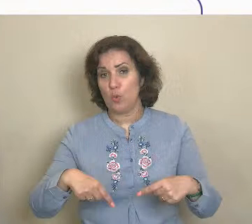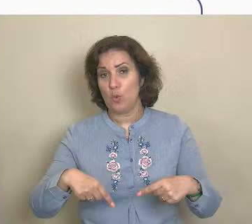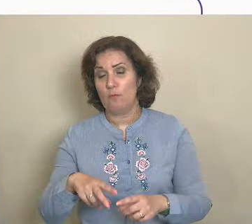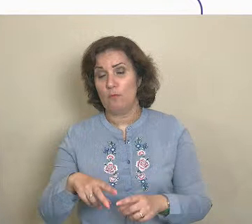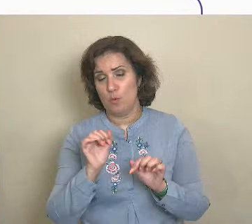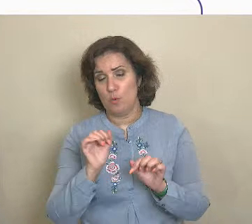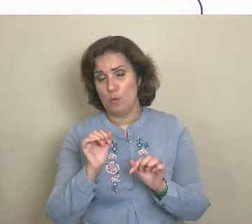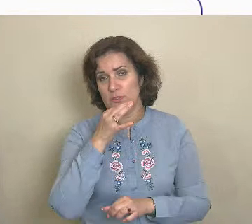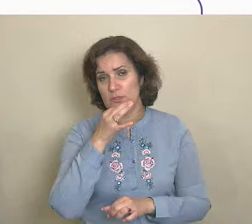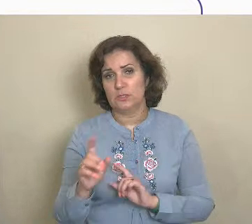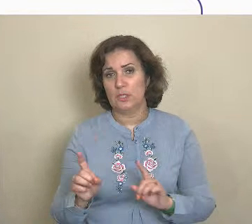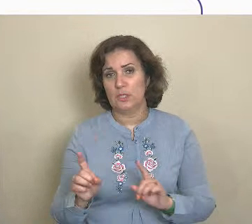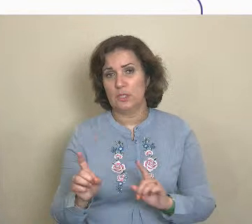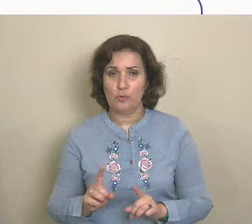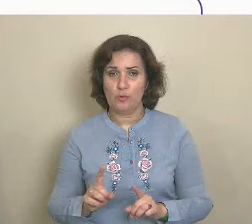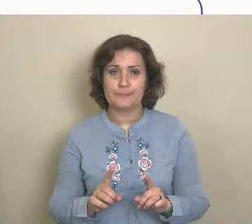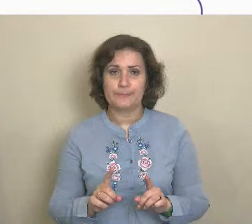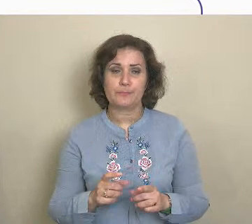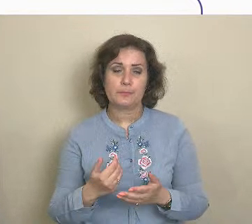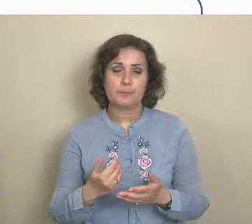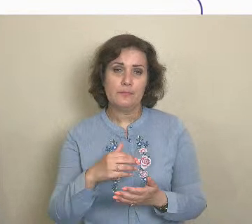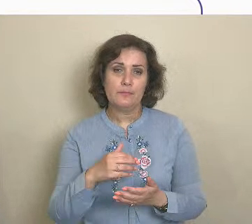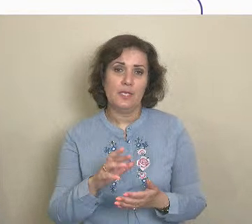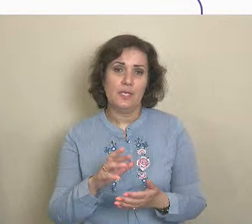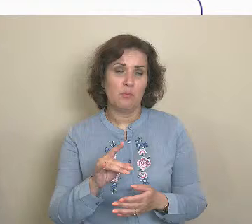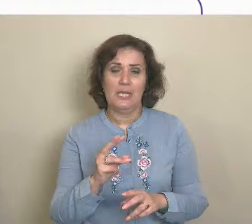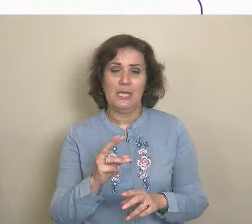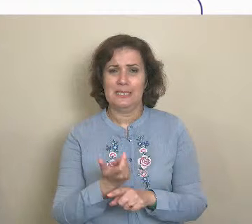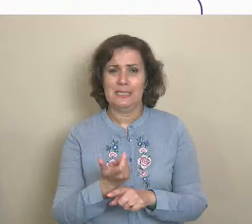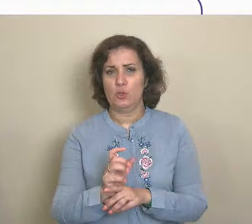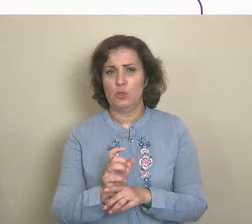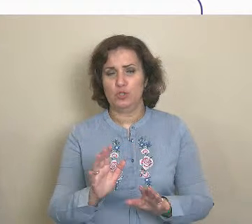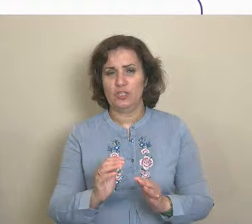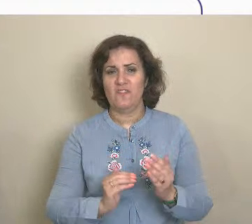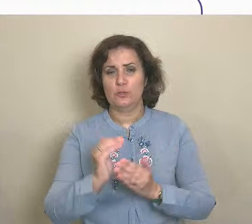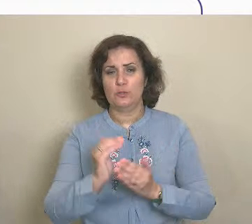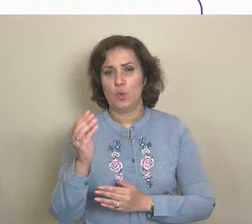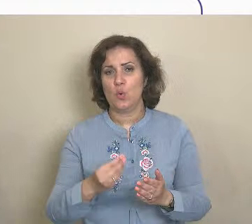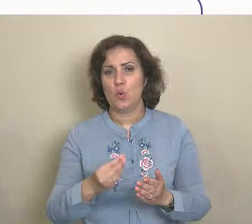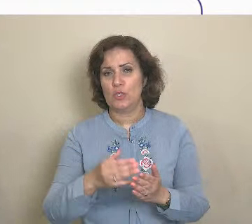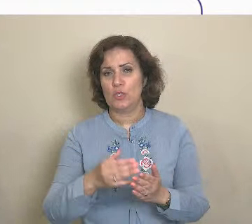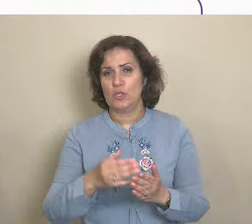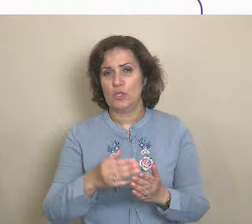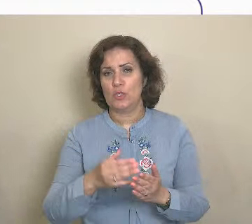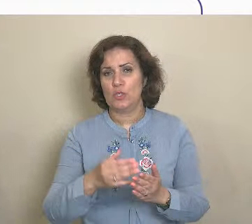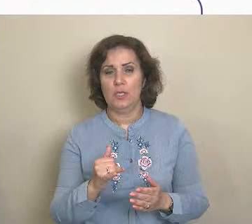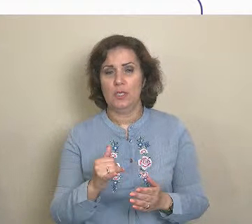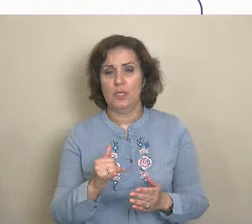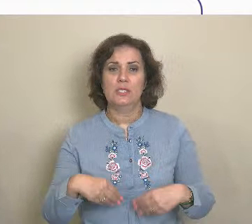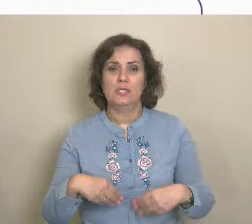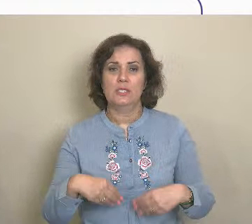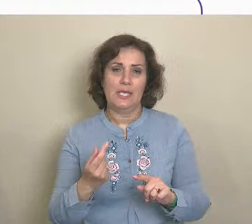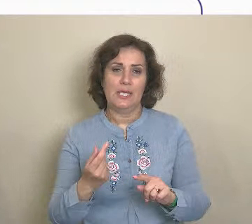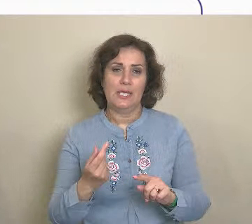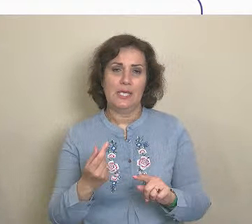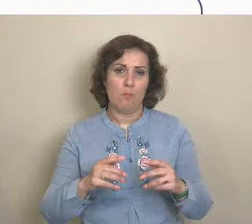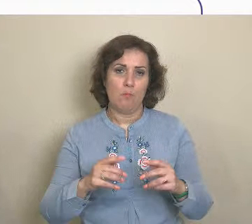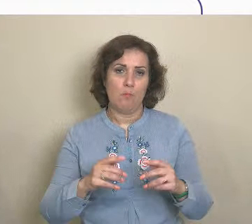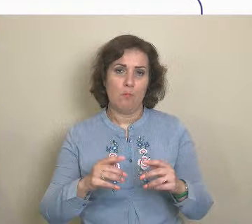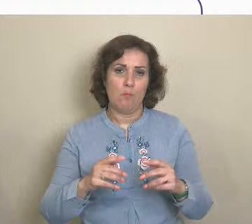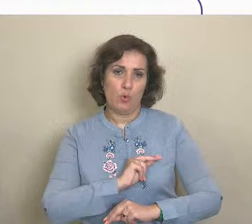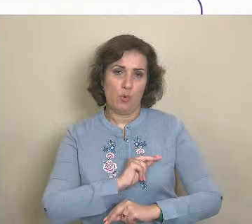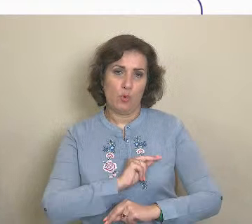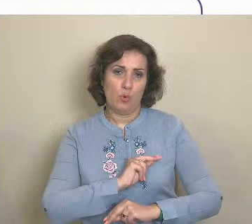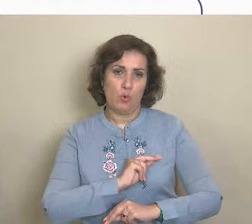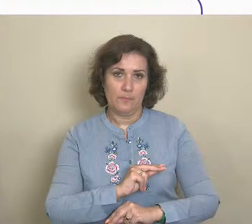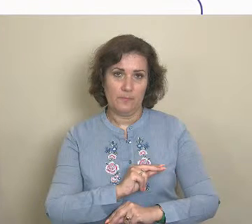the constituencies. And we can say that they didn't pass it too well. And the public does